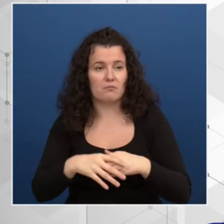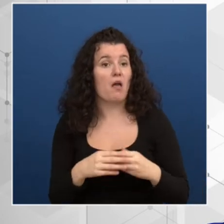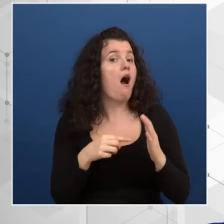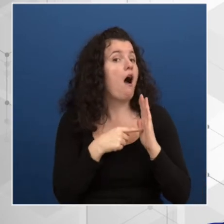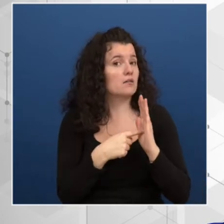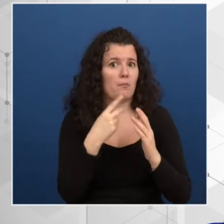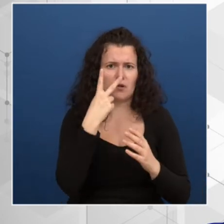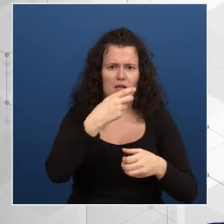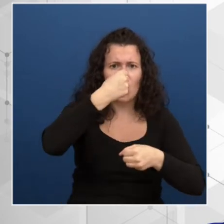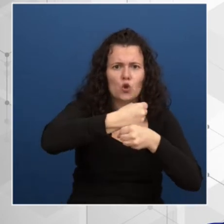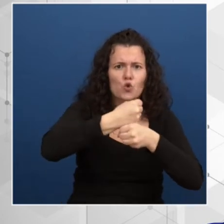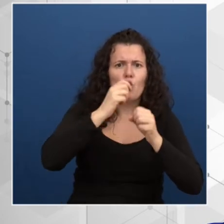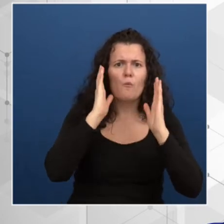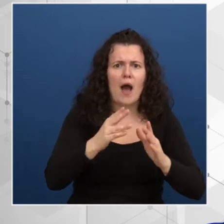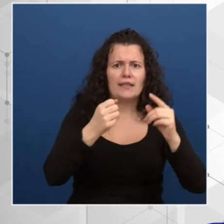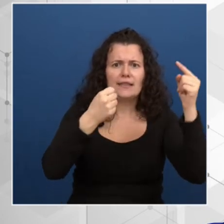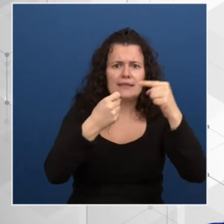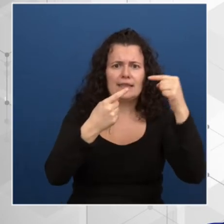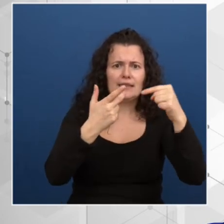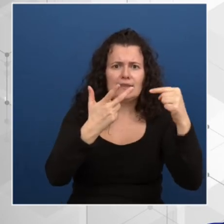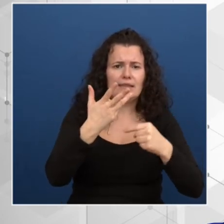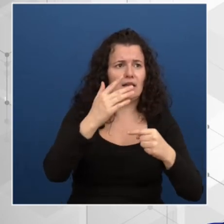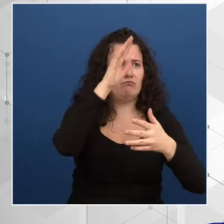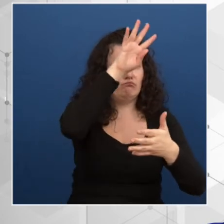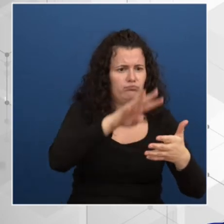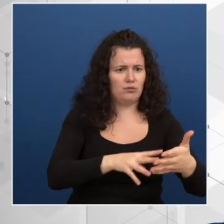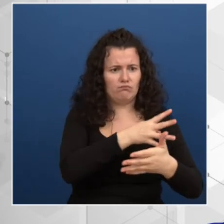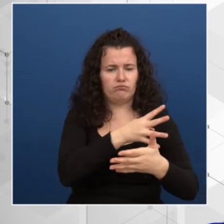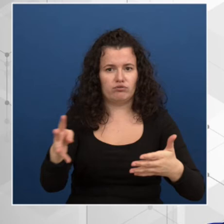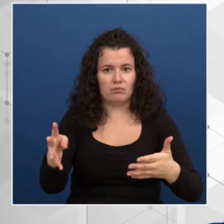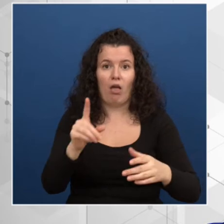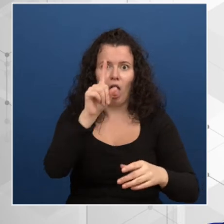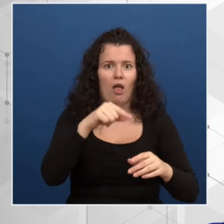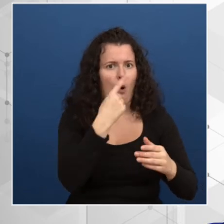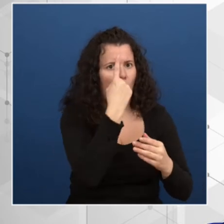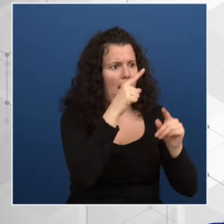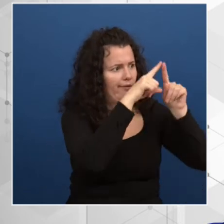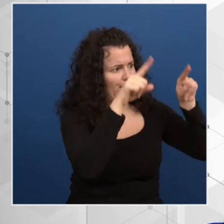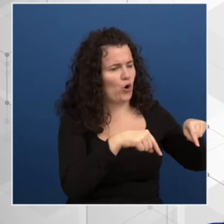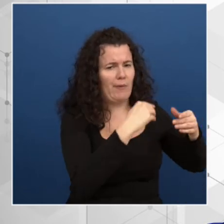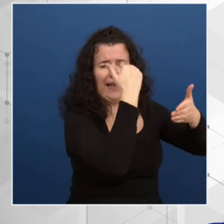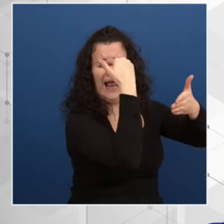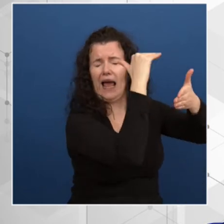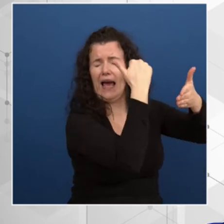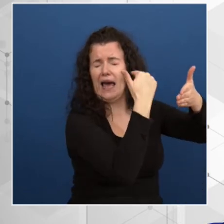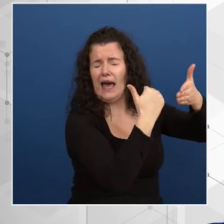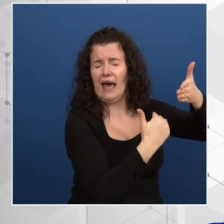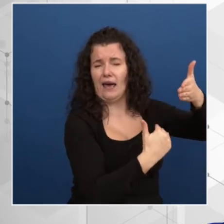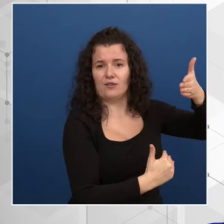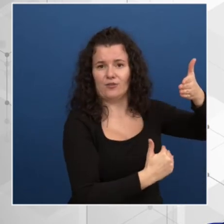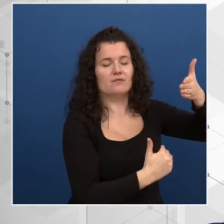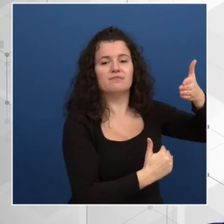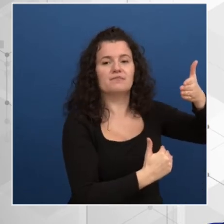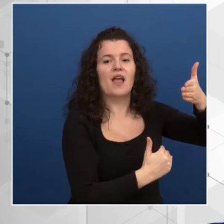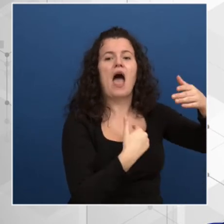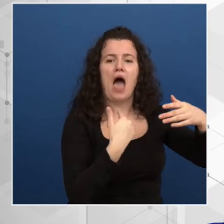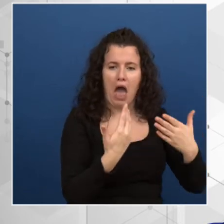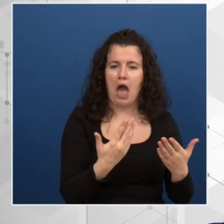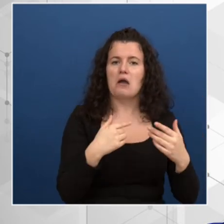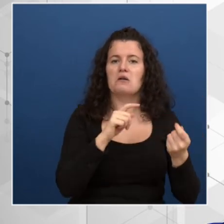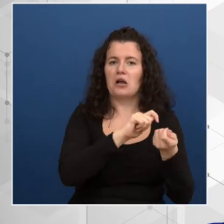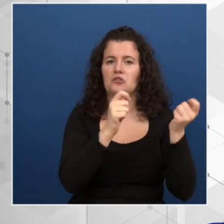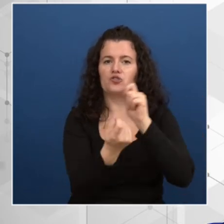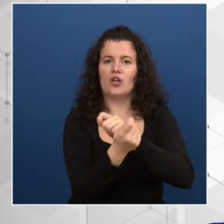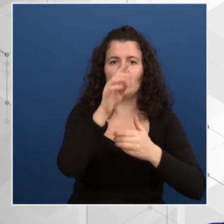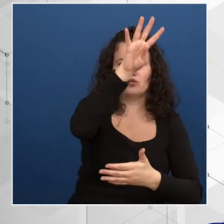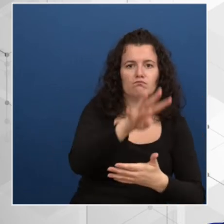think about rather than having a list of actions in a document or however you do them. I love that in Planner that I can sort by due date so I can really zone